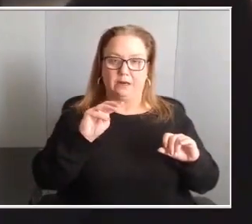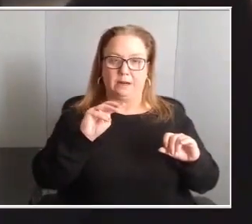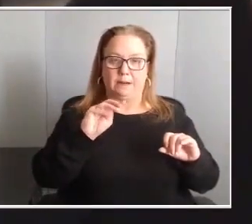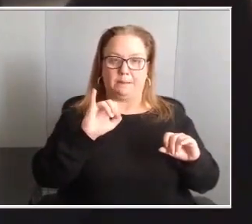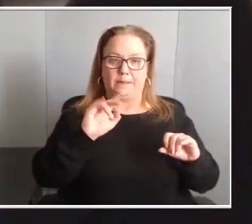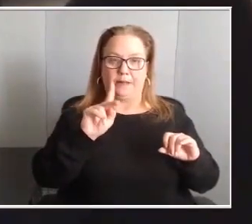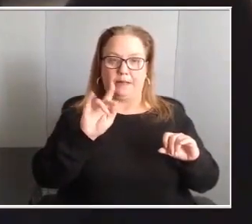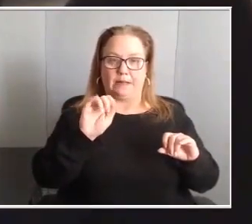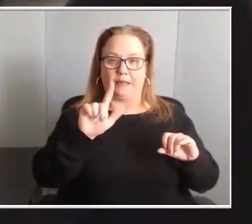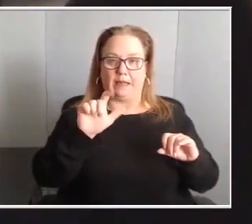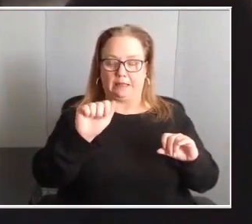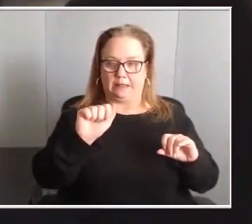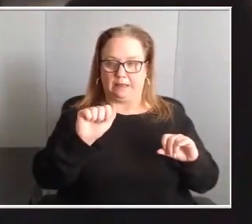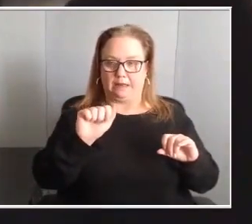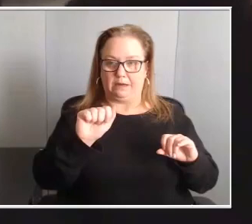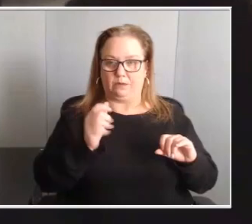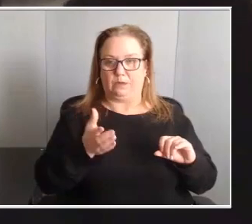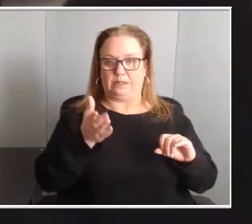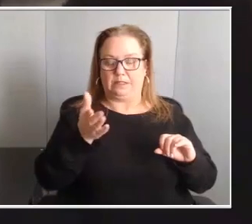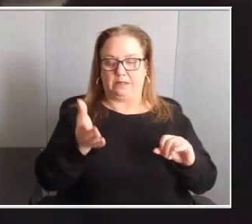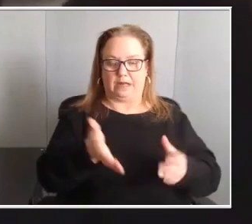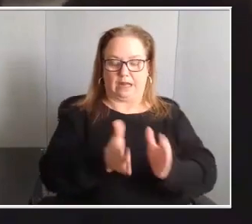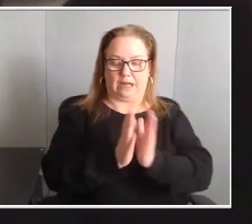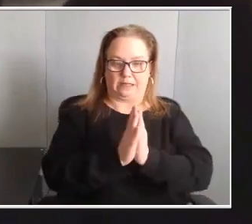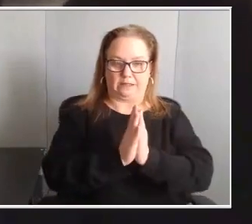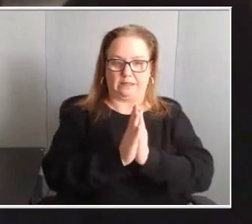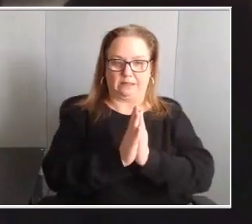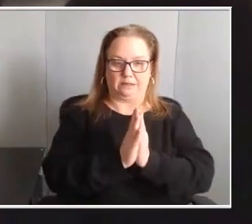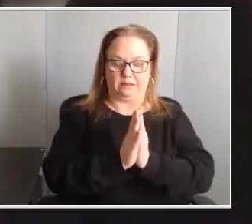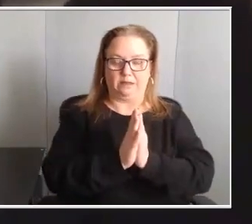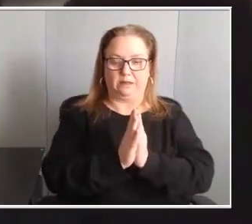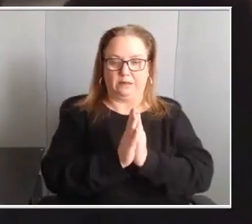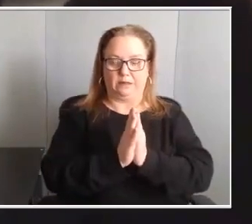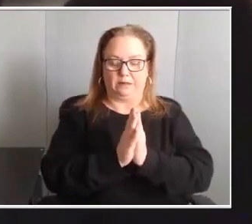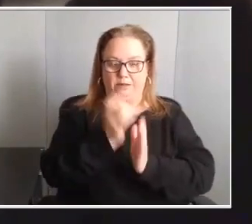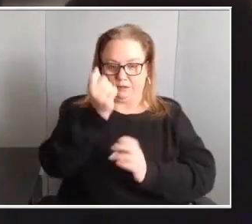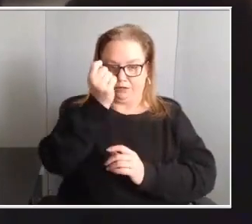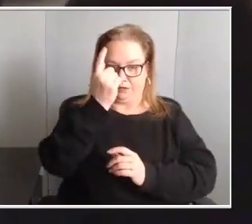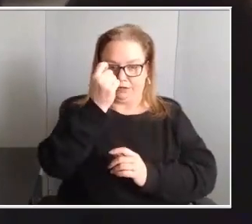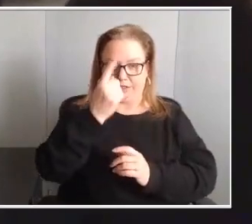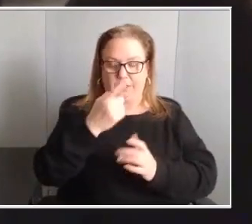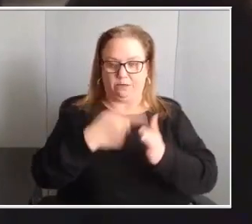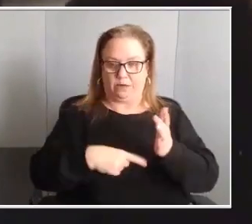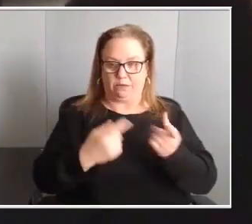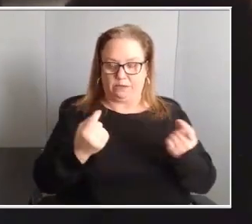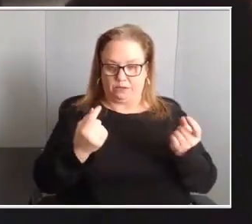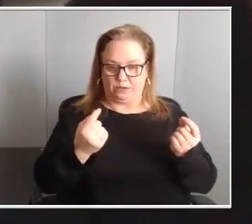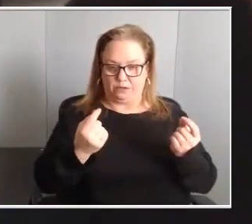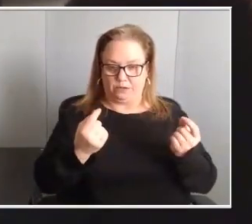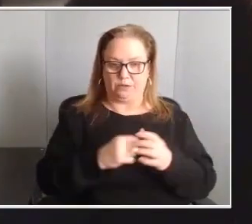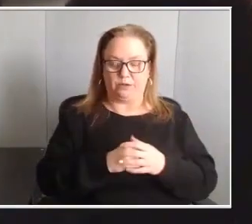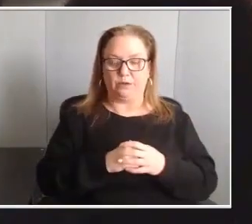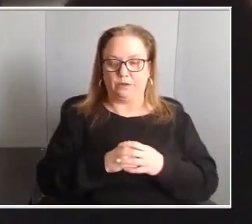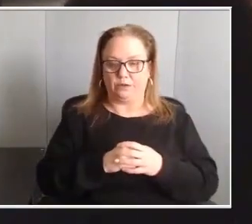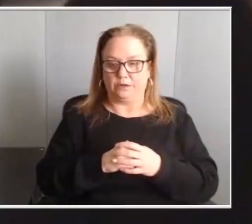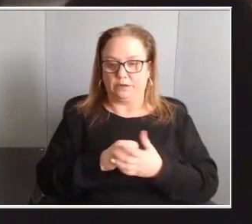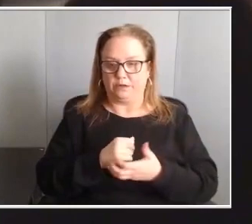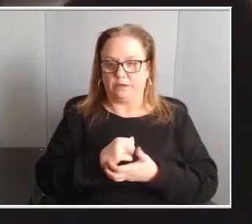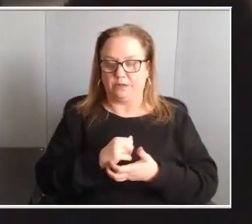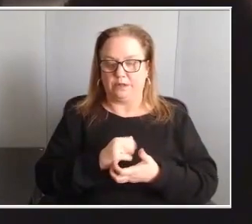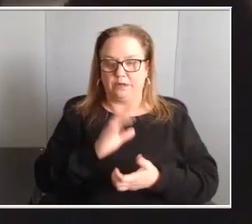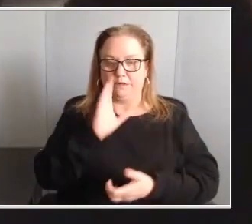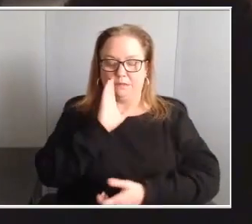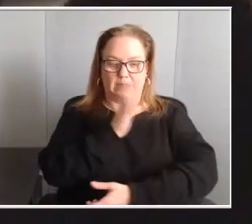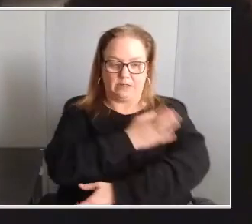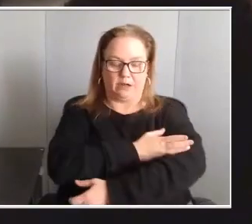there, and asked her, said, do you understand what he's wanting to do? And she